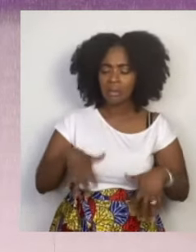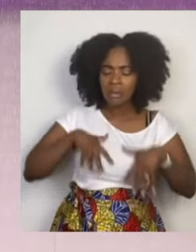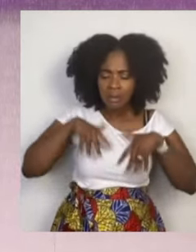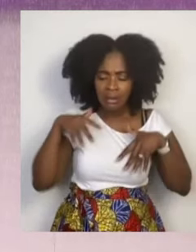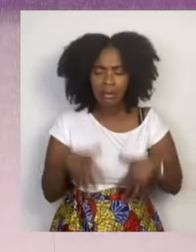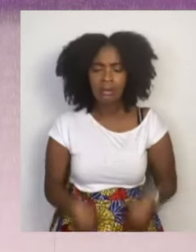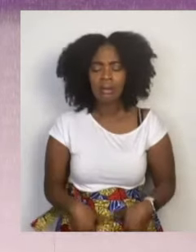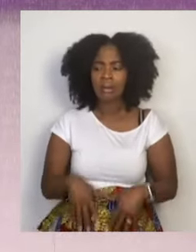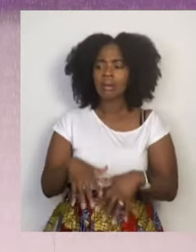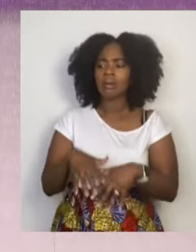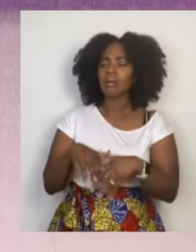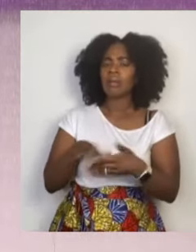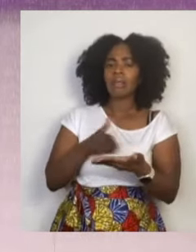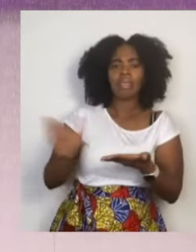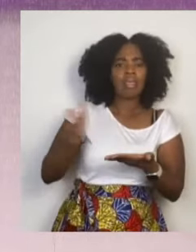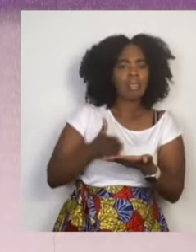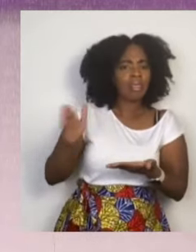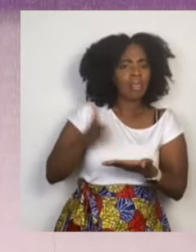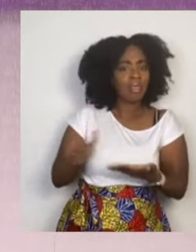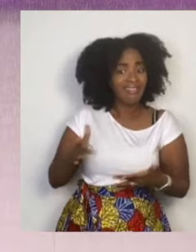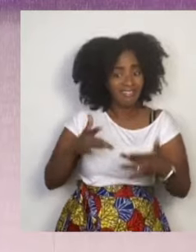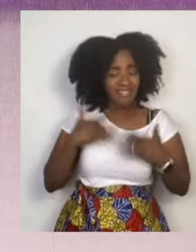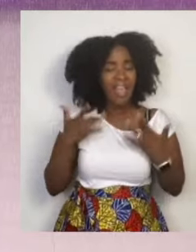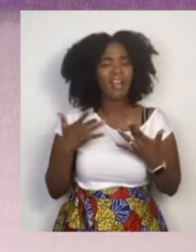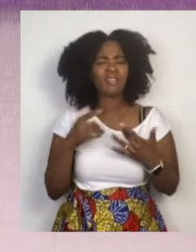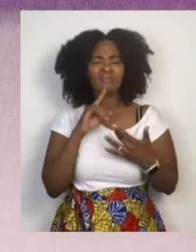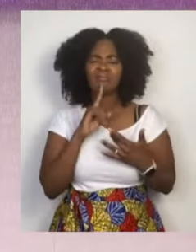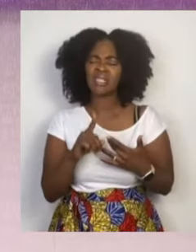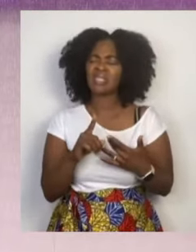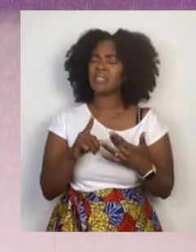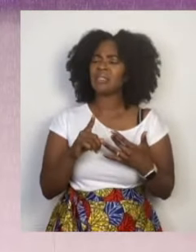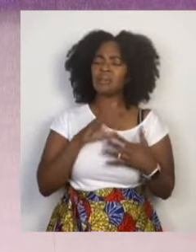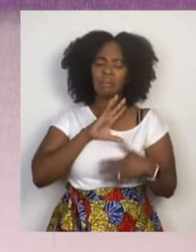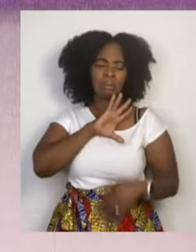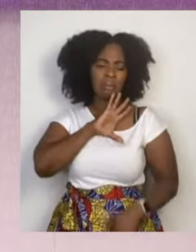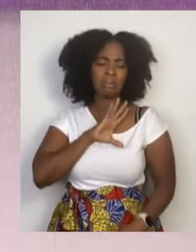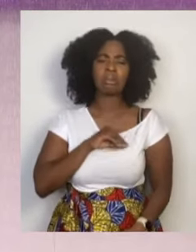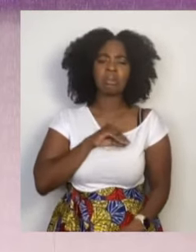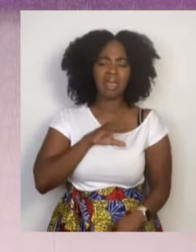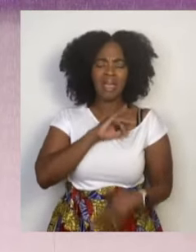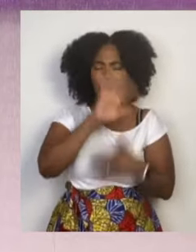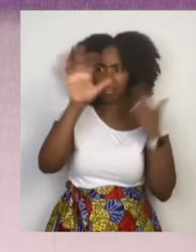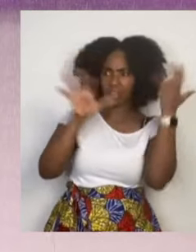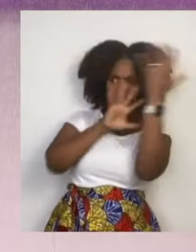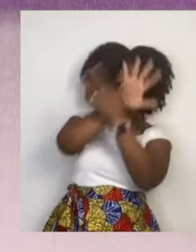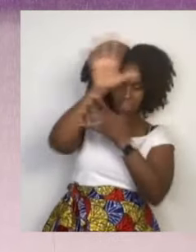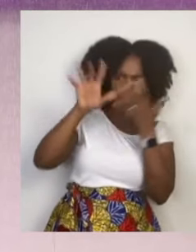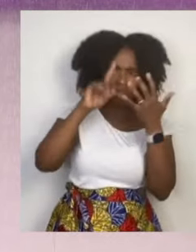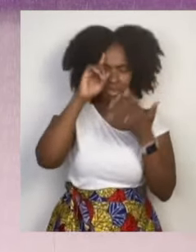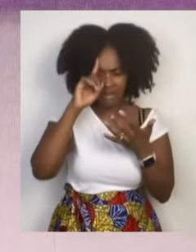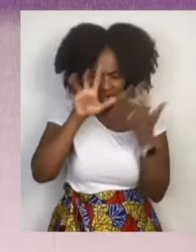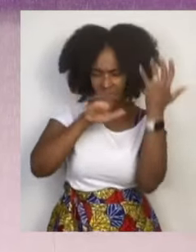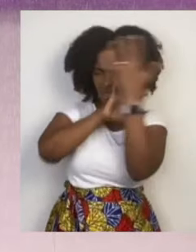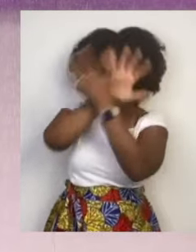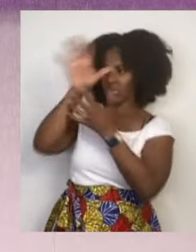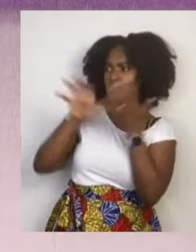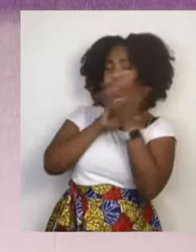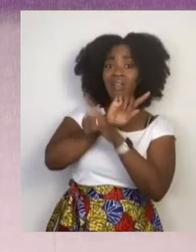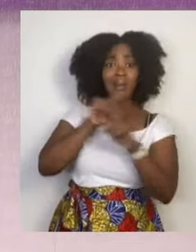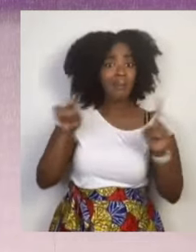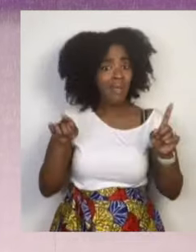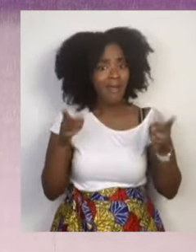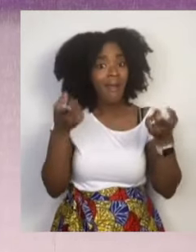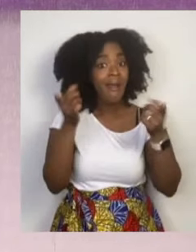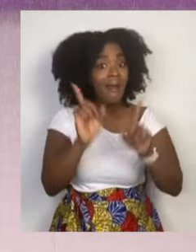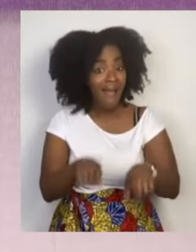It was bad, y'all, discouraged and disoriented, but right there, right at the end of their